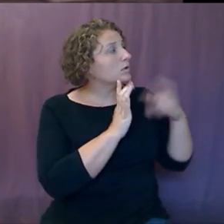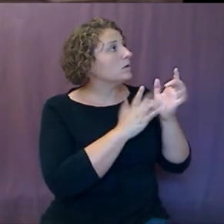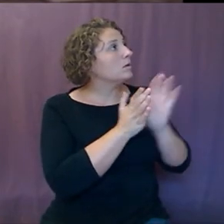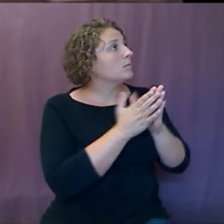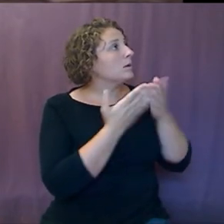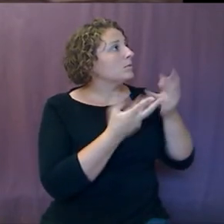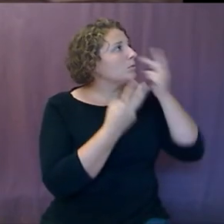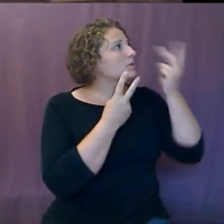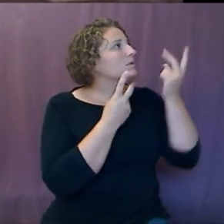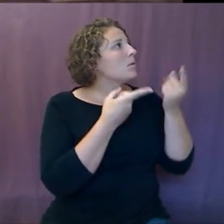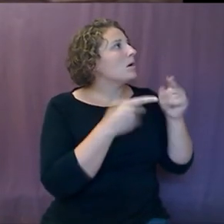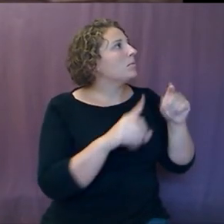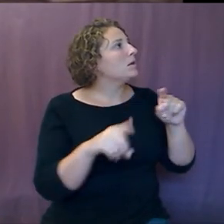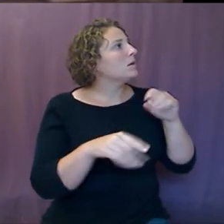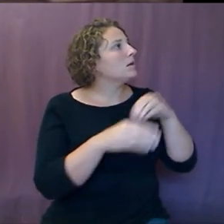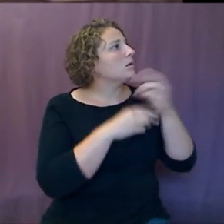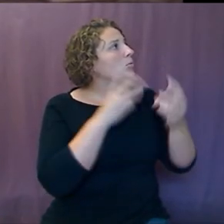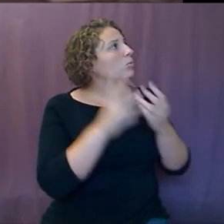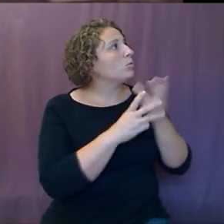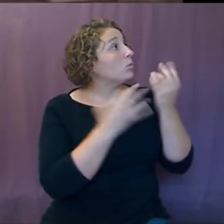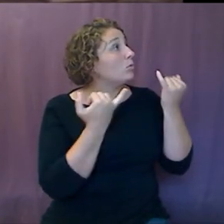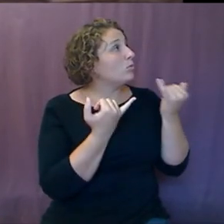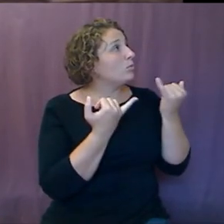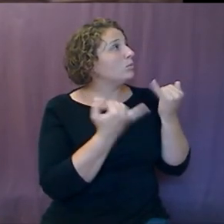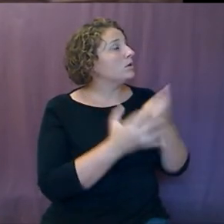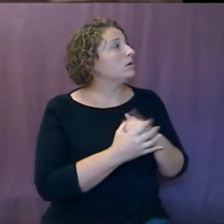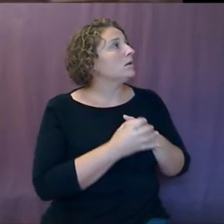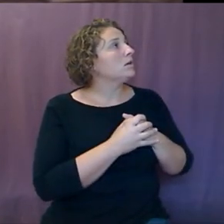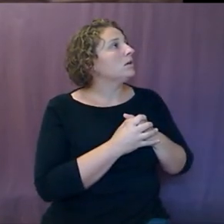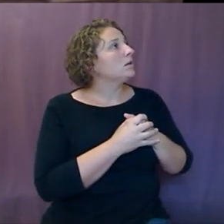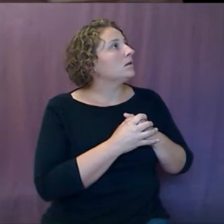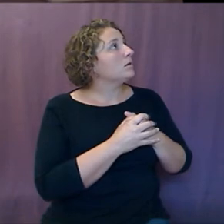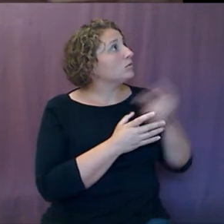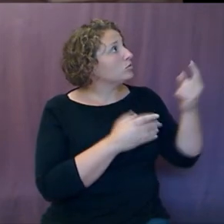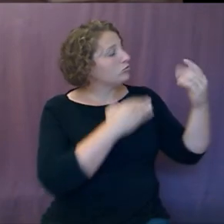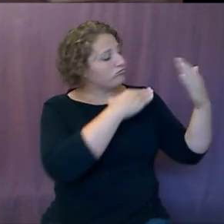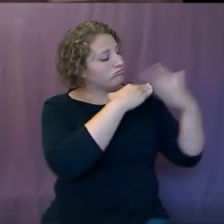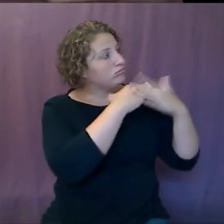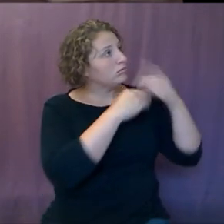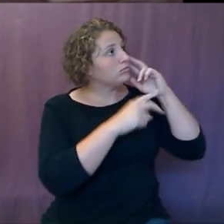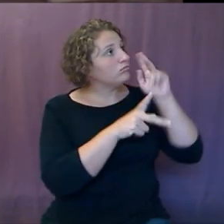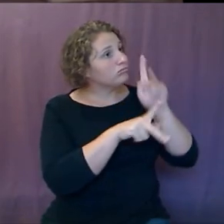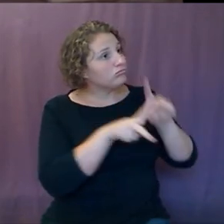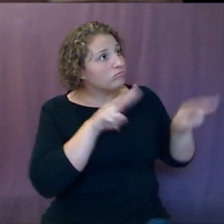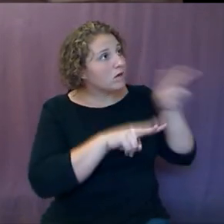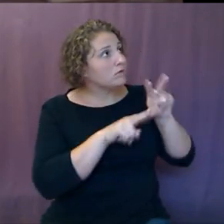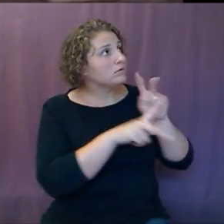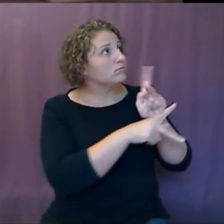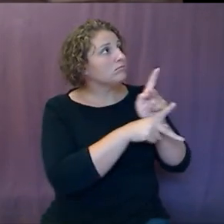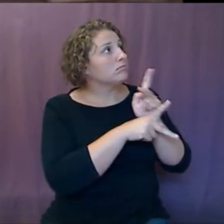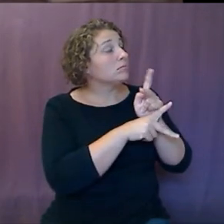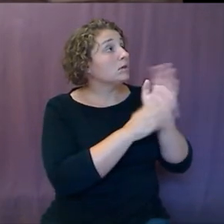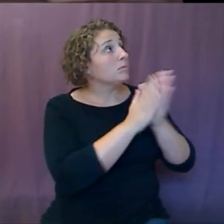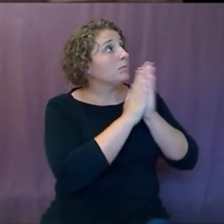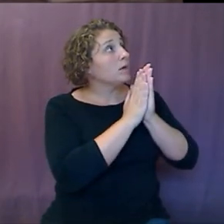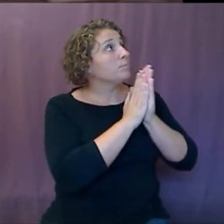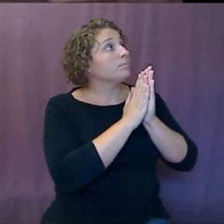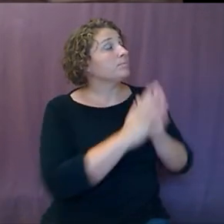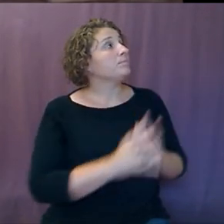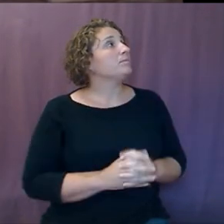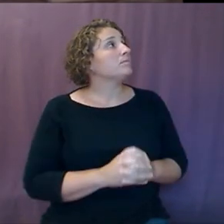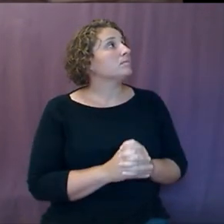going on in the world around us you have exhorted us to watch and pray last